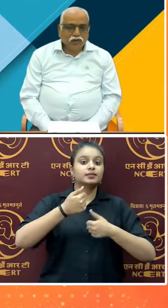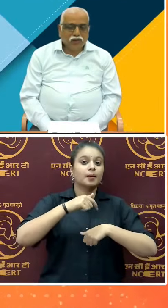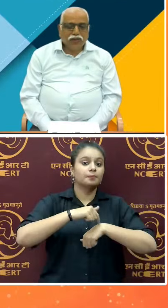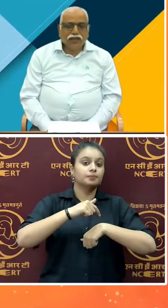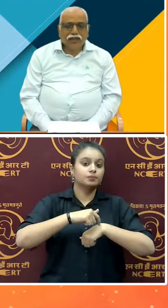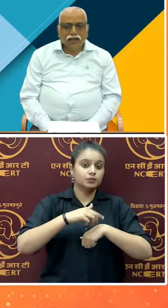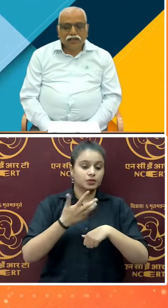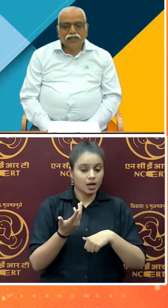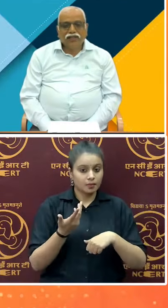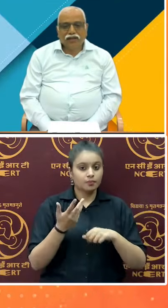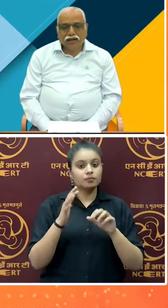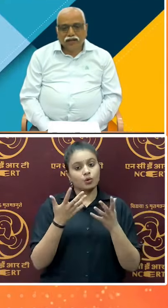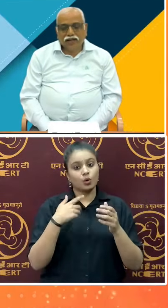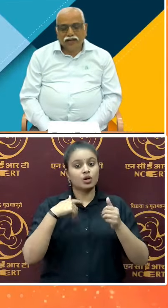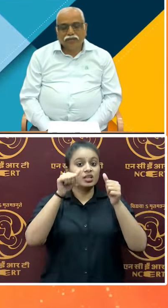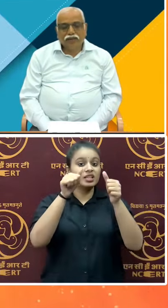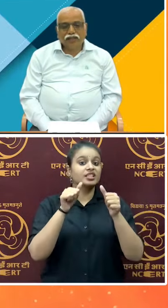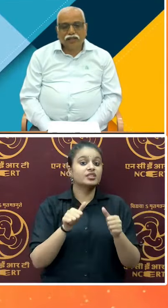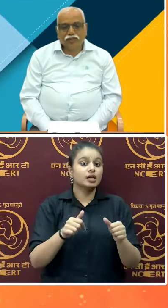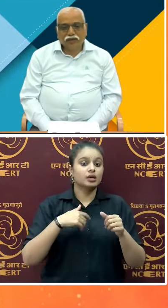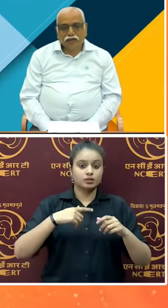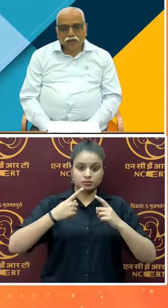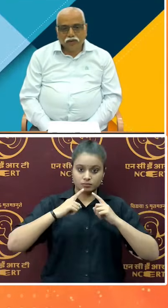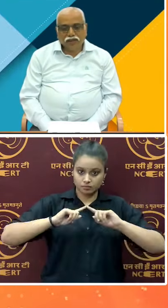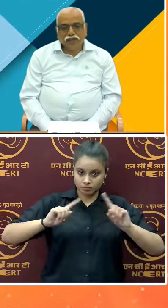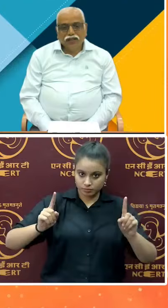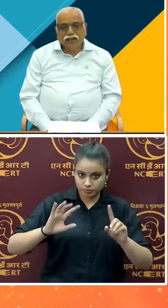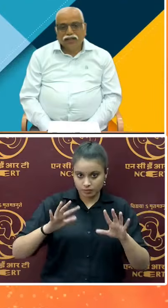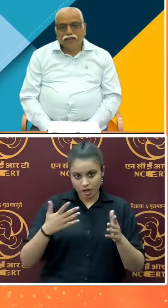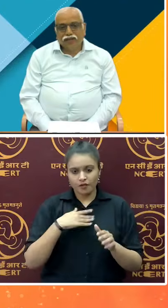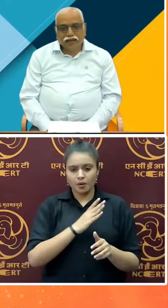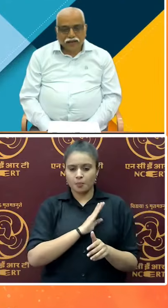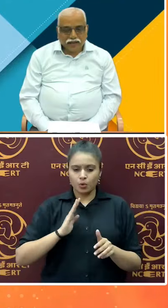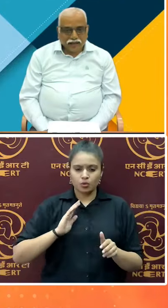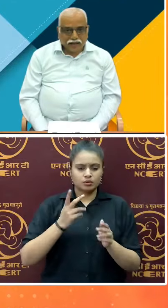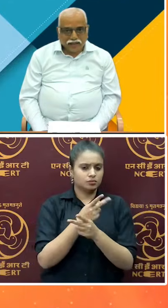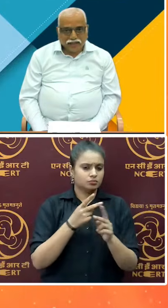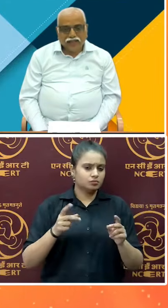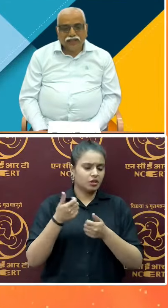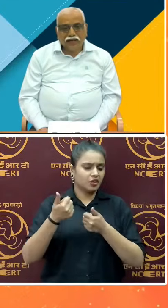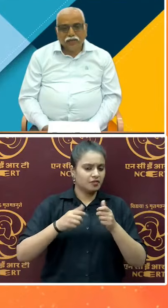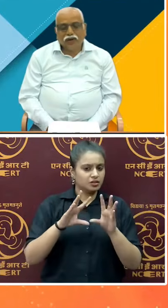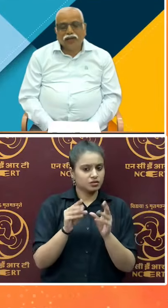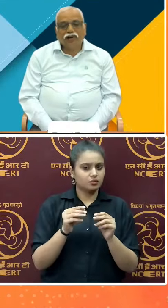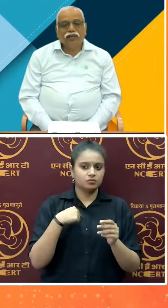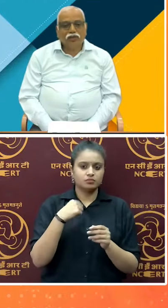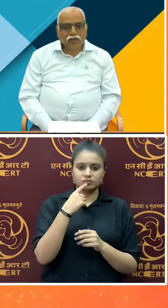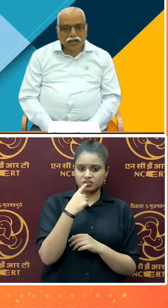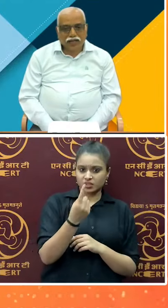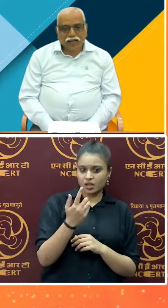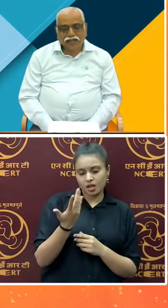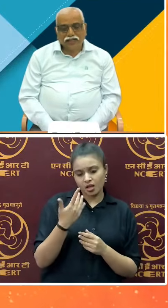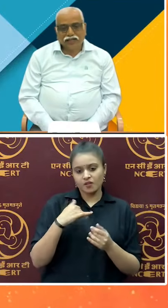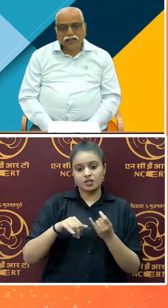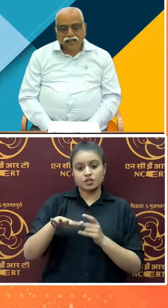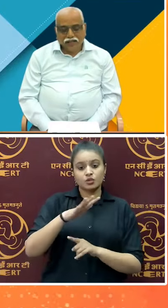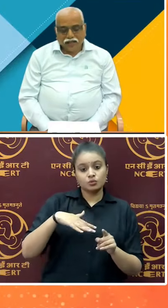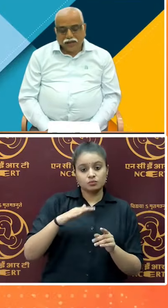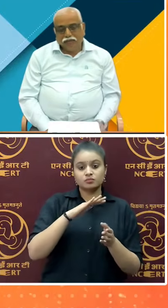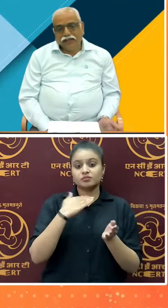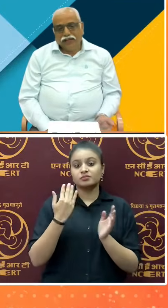and also when the results are declared by the respective boards, then we can see the reporting of the suicidal